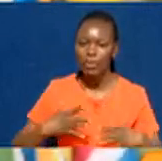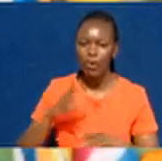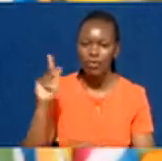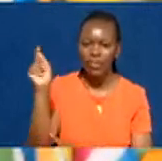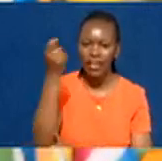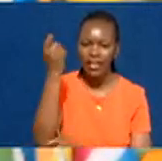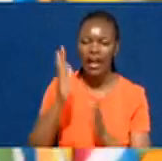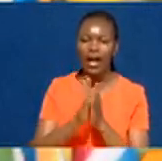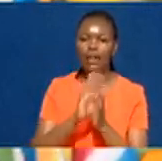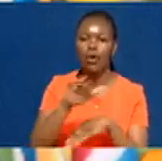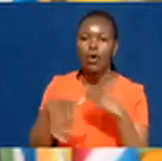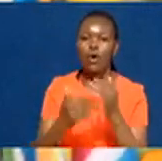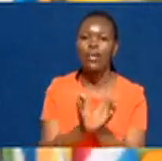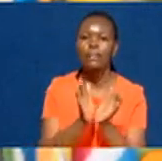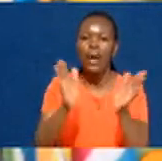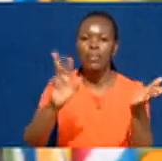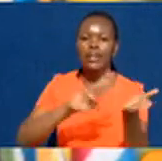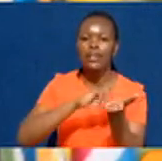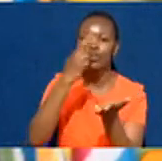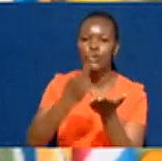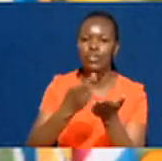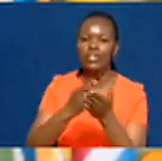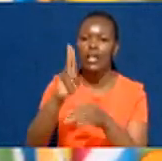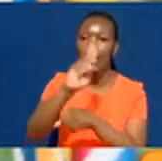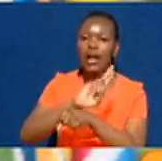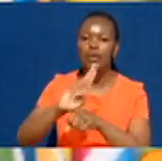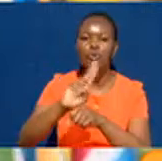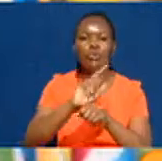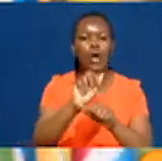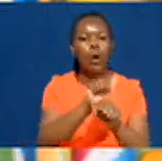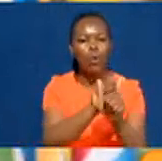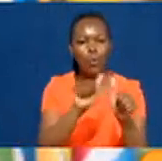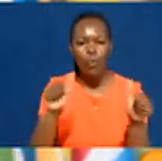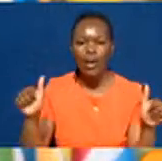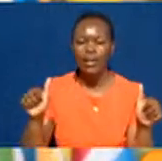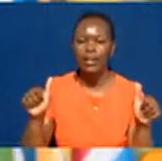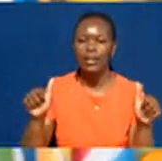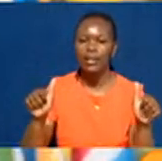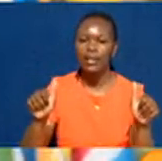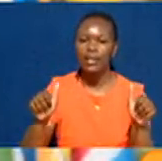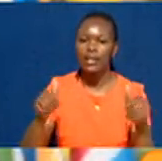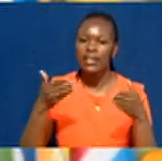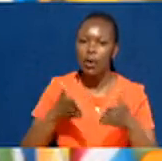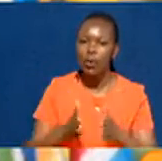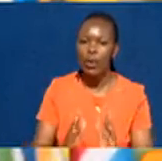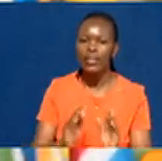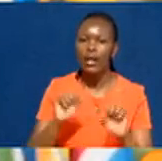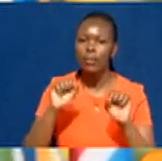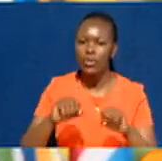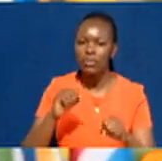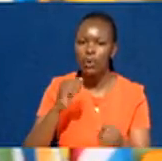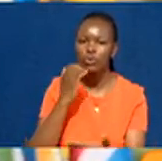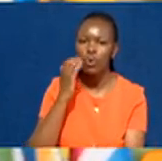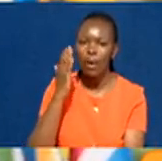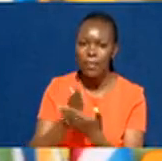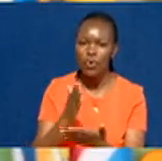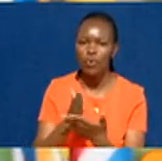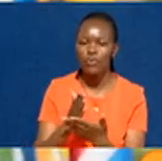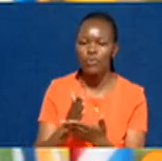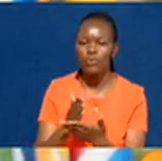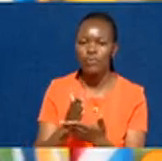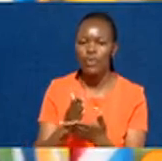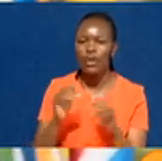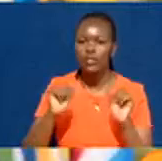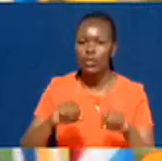public resources are put to good use in an accountable manner, and so that we can reap